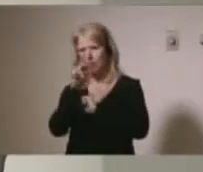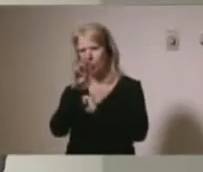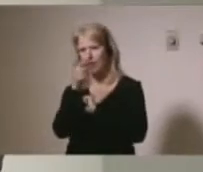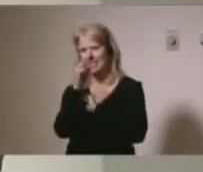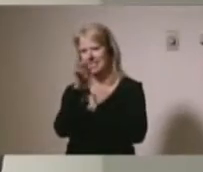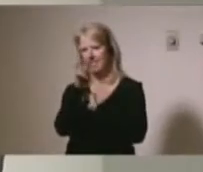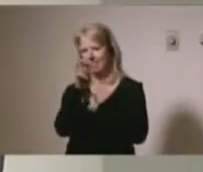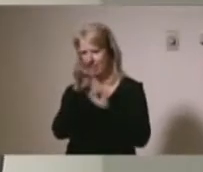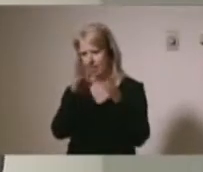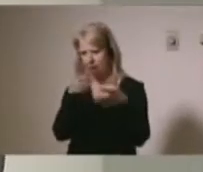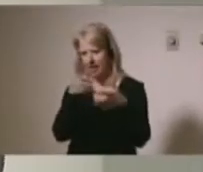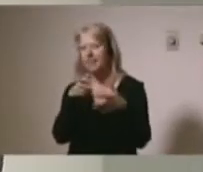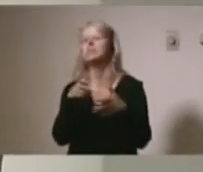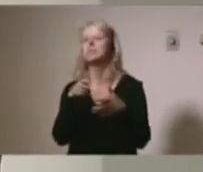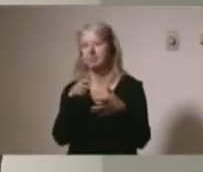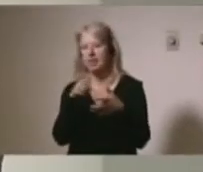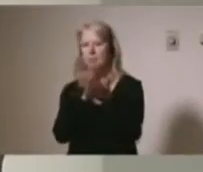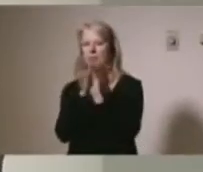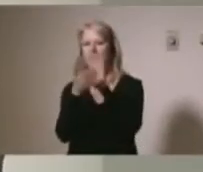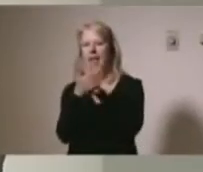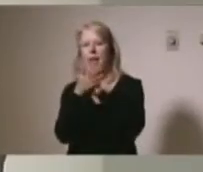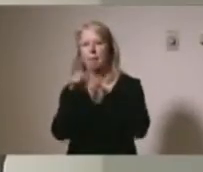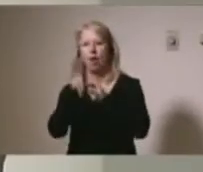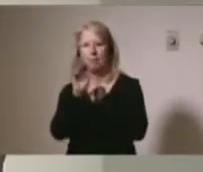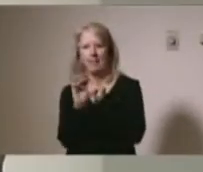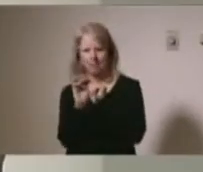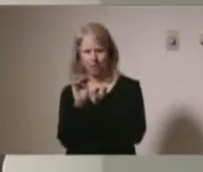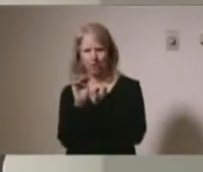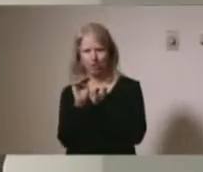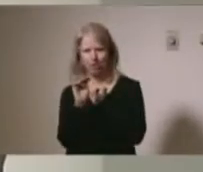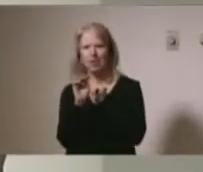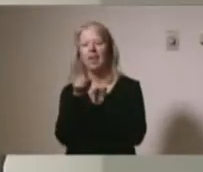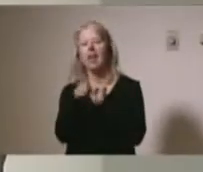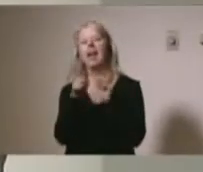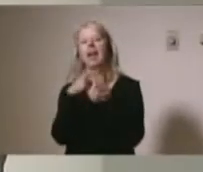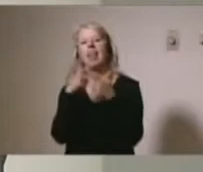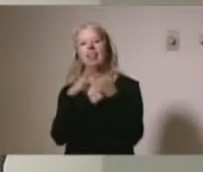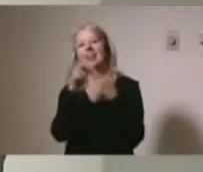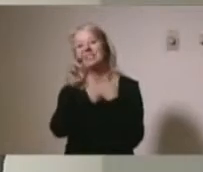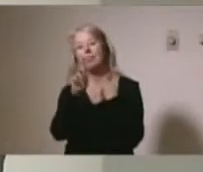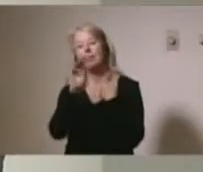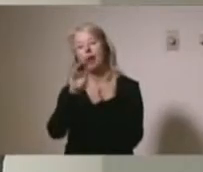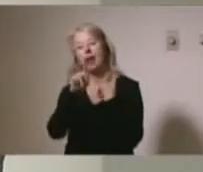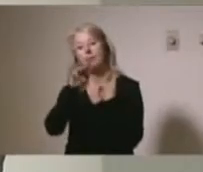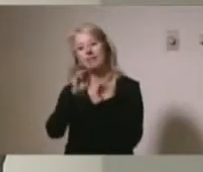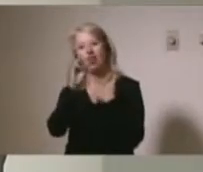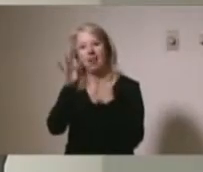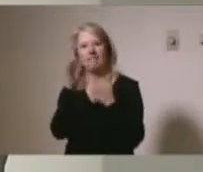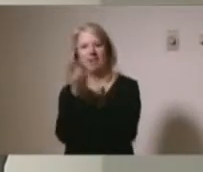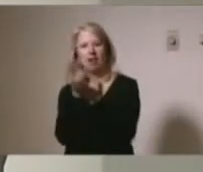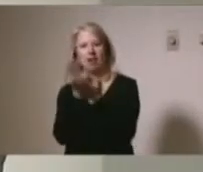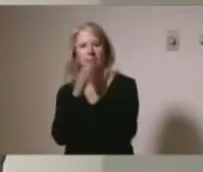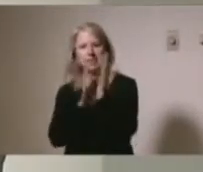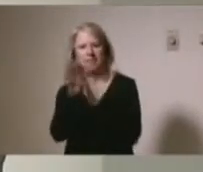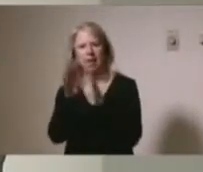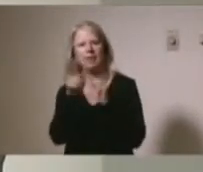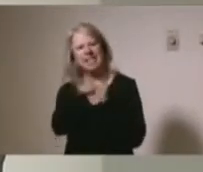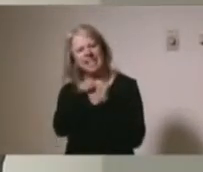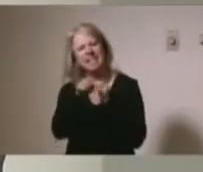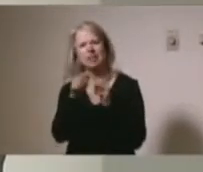who became Deputy Prime Minister and the Minister of Economic Development, He pushed for a